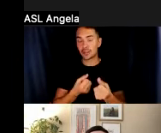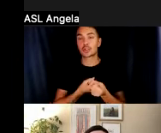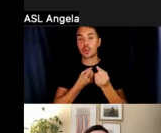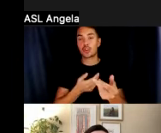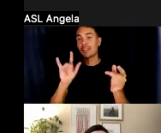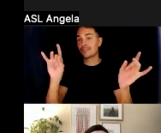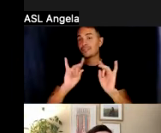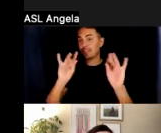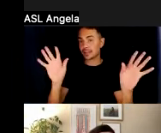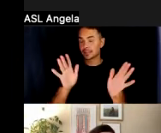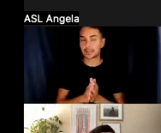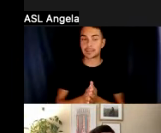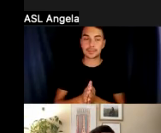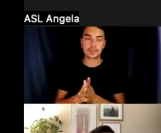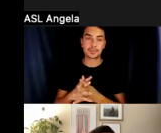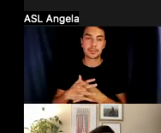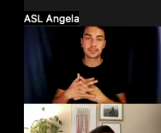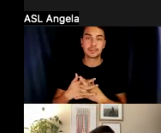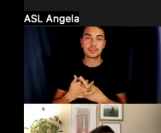violence. Next slide, please.